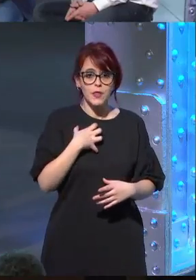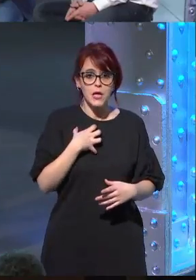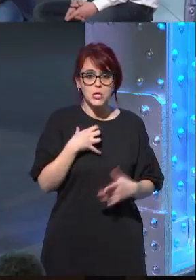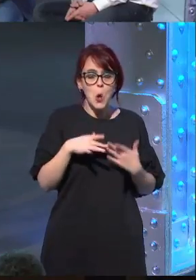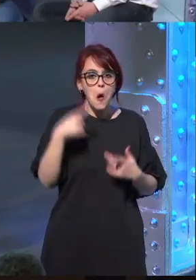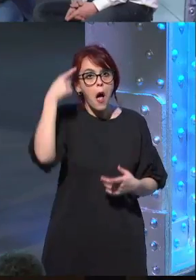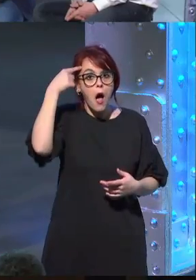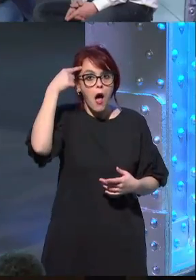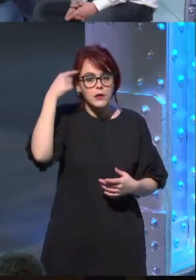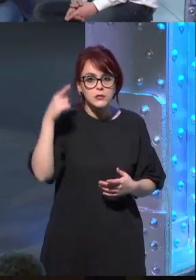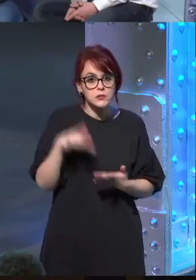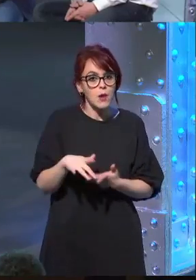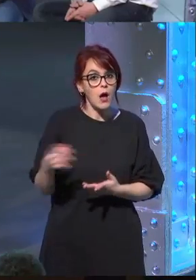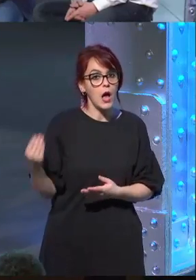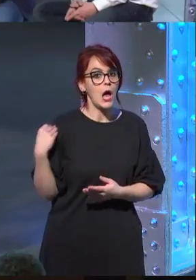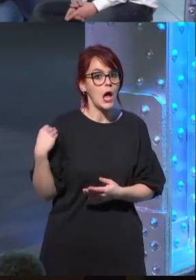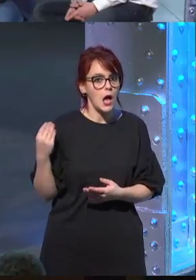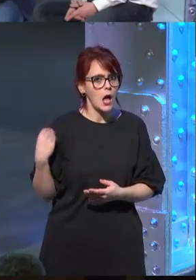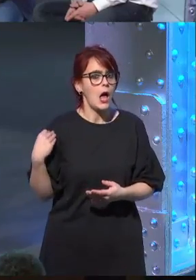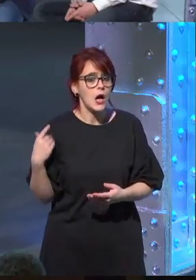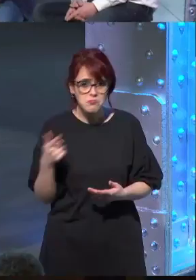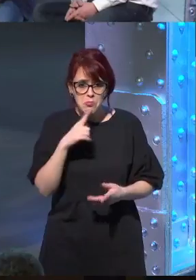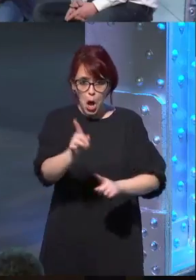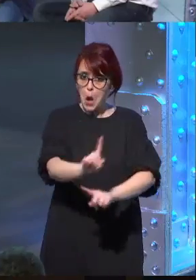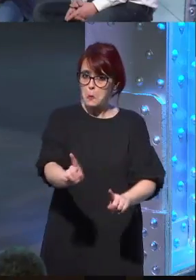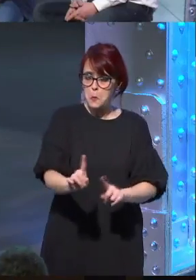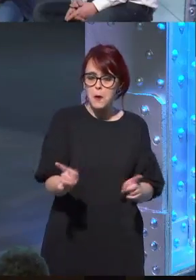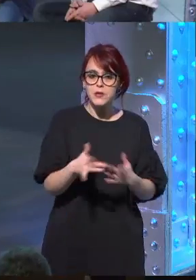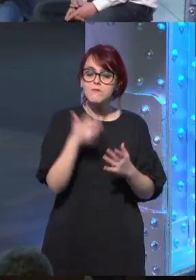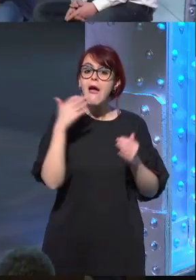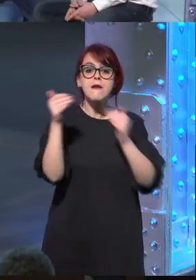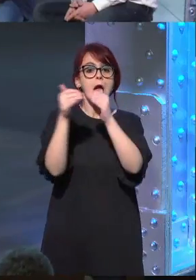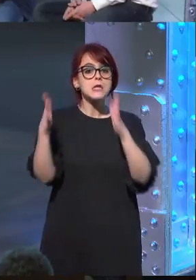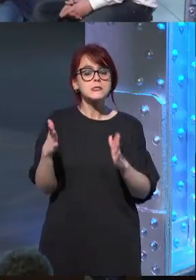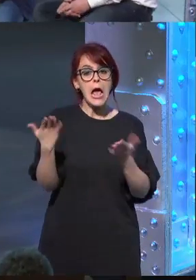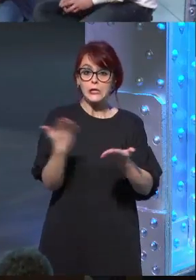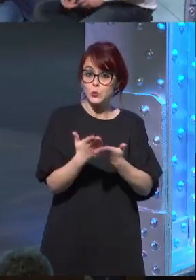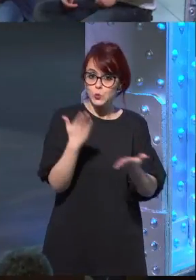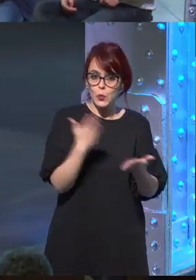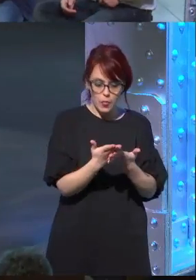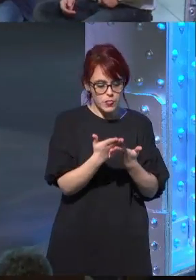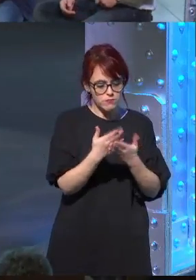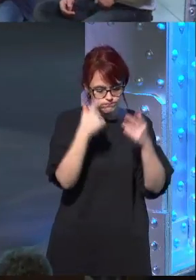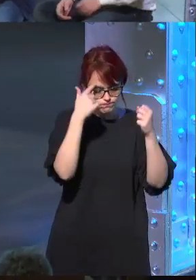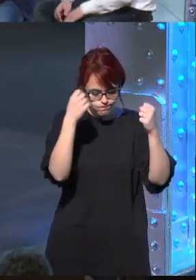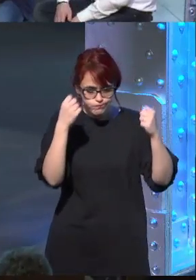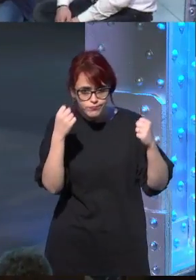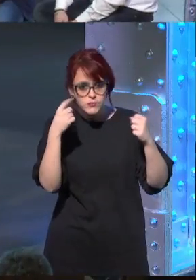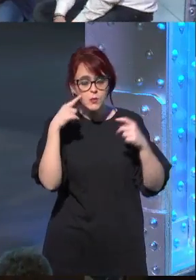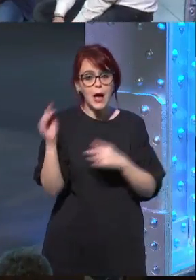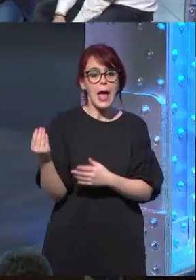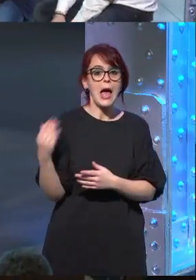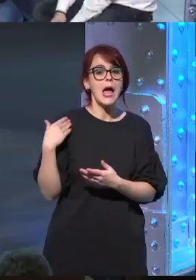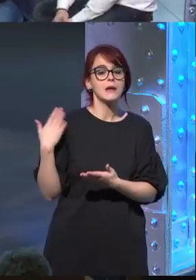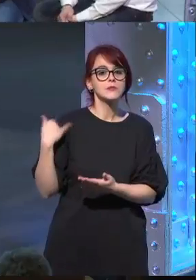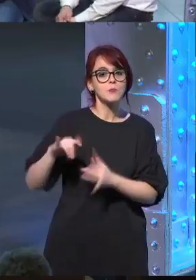anything. So when I'm in the classroom at school, I'm not thinking, oh, somebody could have written to me, or would this friend have